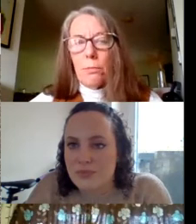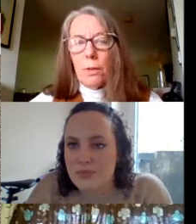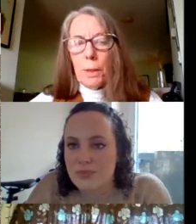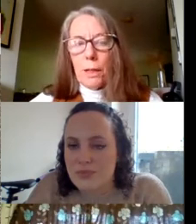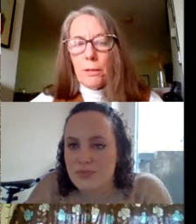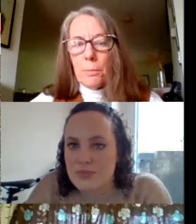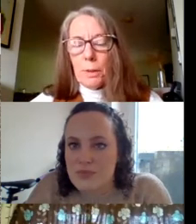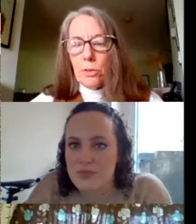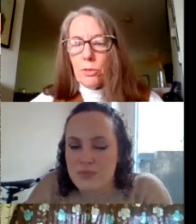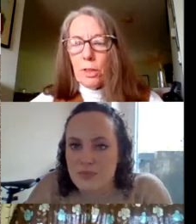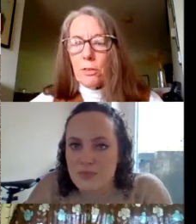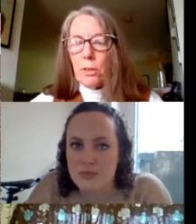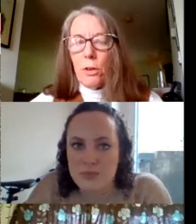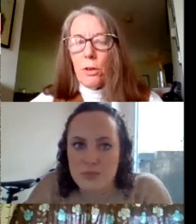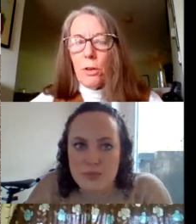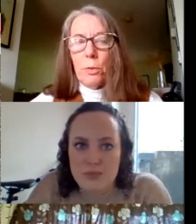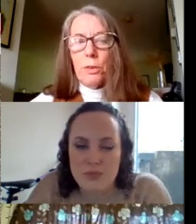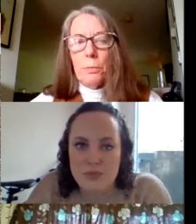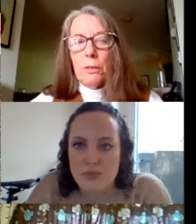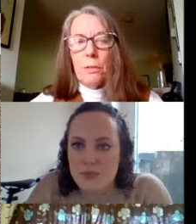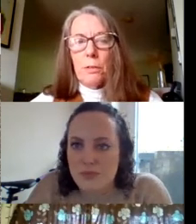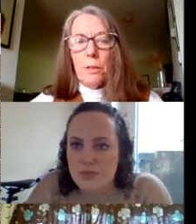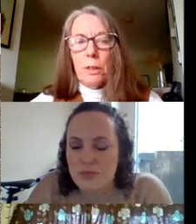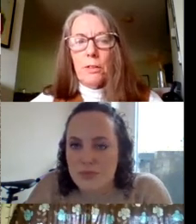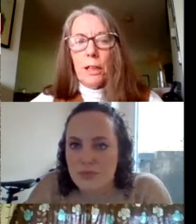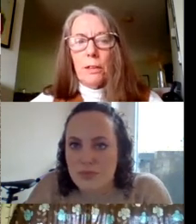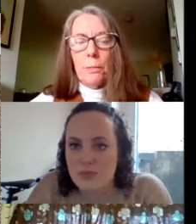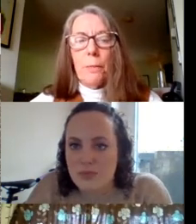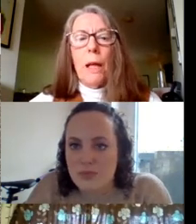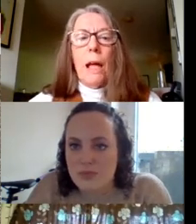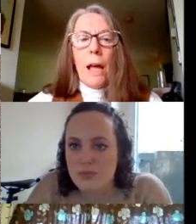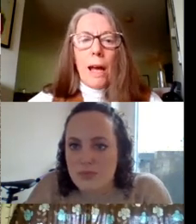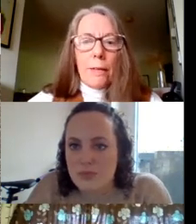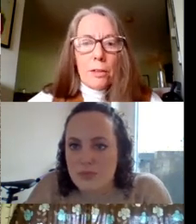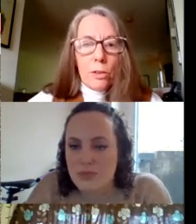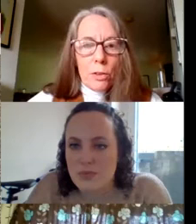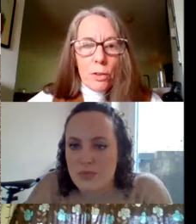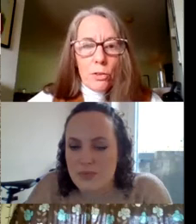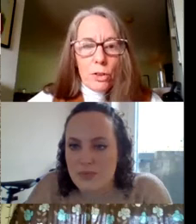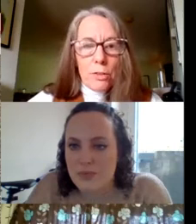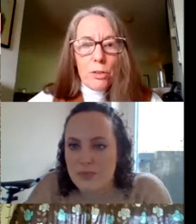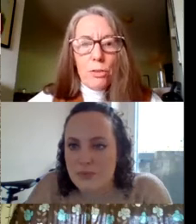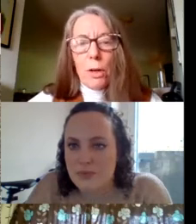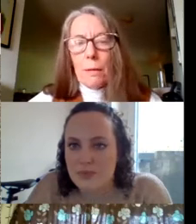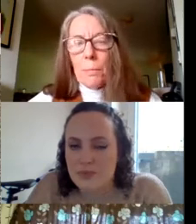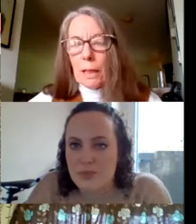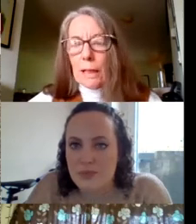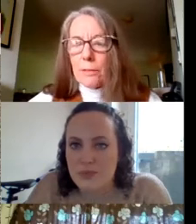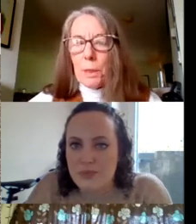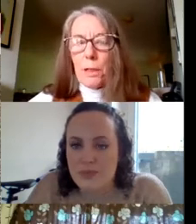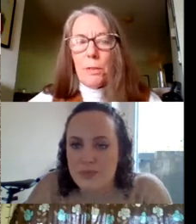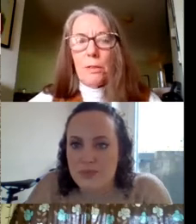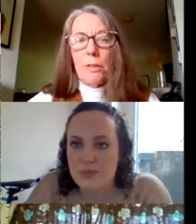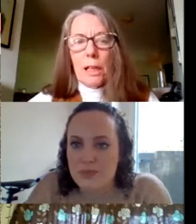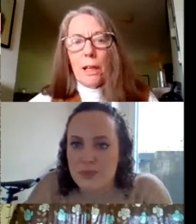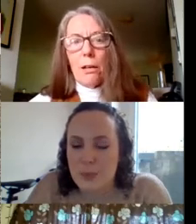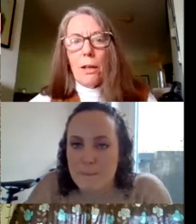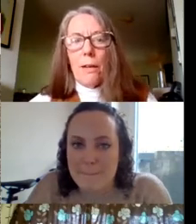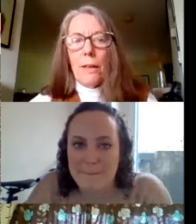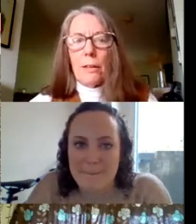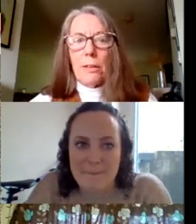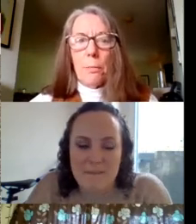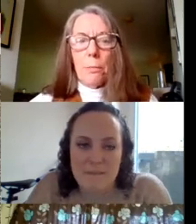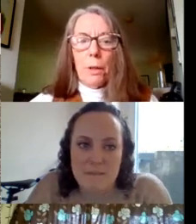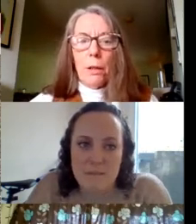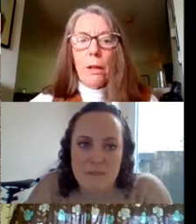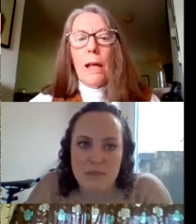then appeared at the magistrate's court and was committed to the asylum. And she's describing that experience here